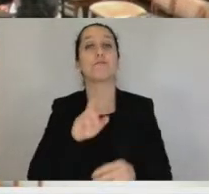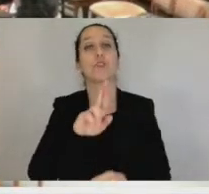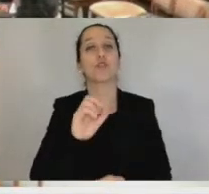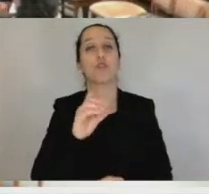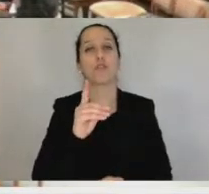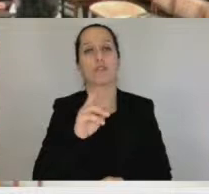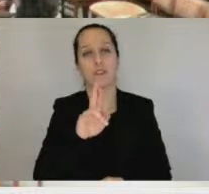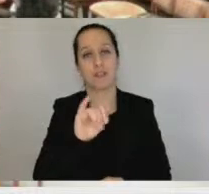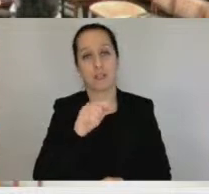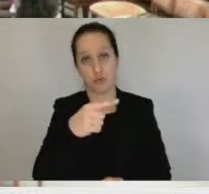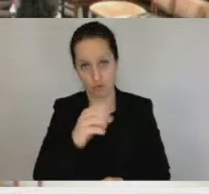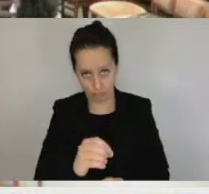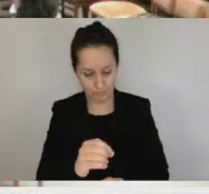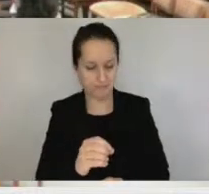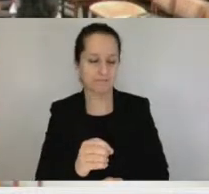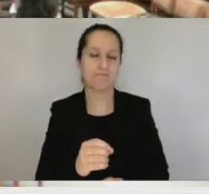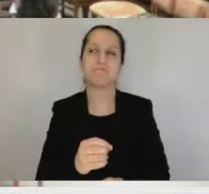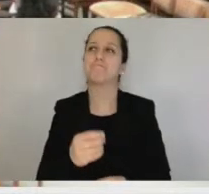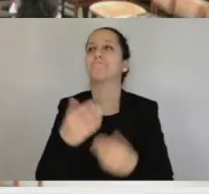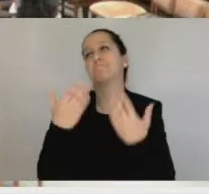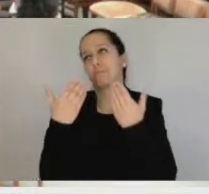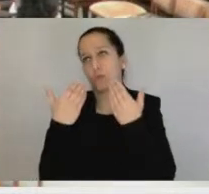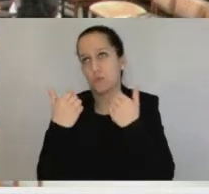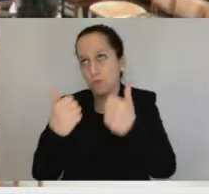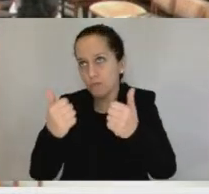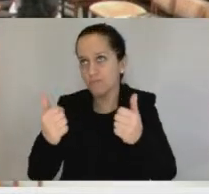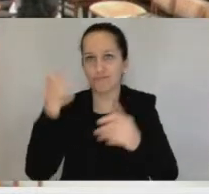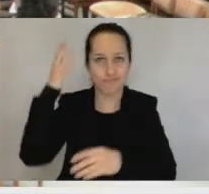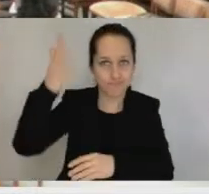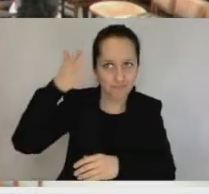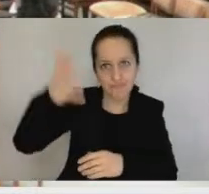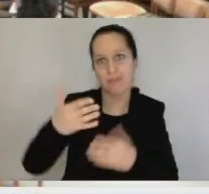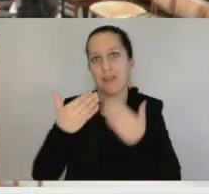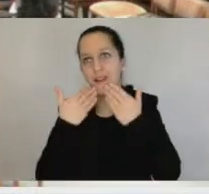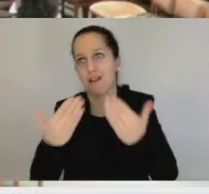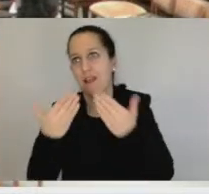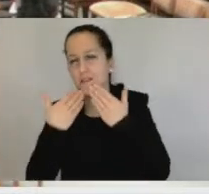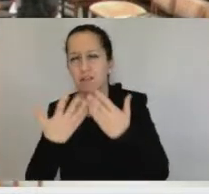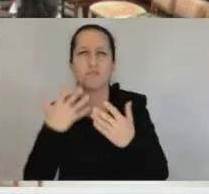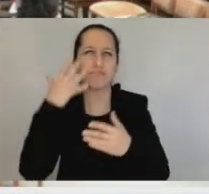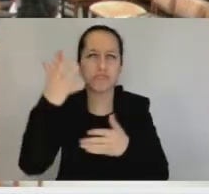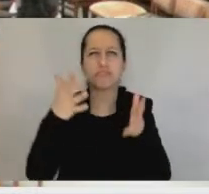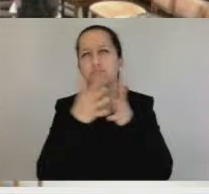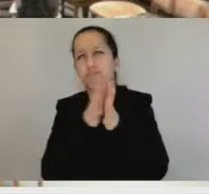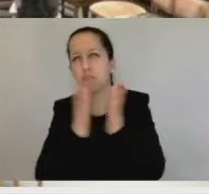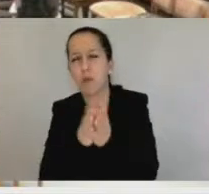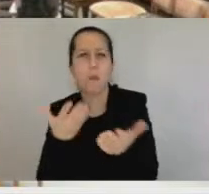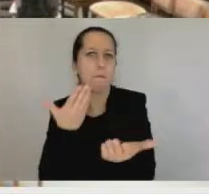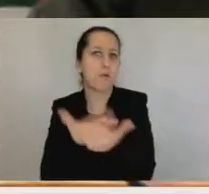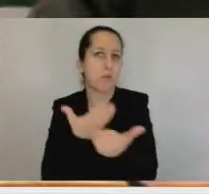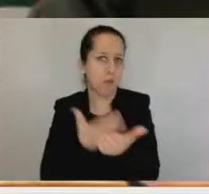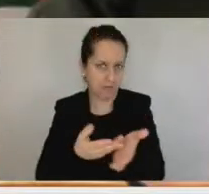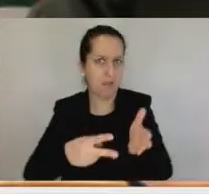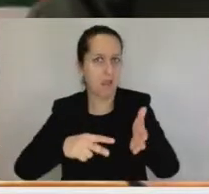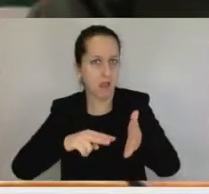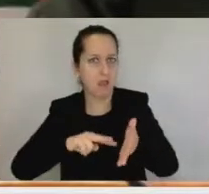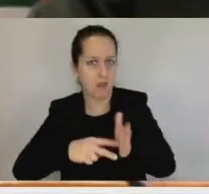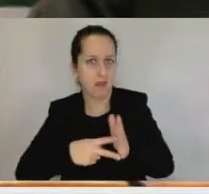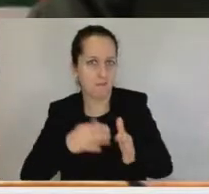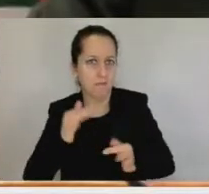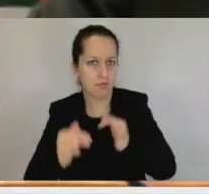These are excellent presentations. Thank you so much for all of the messages and proposals.